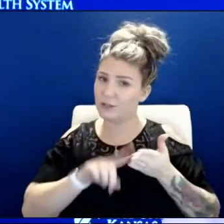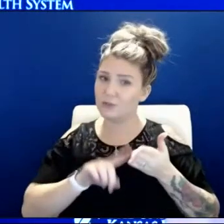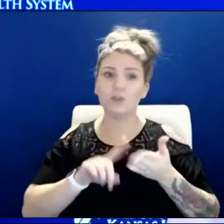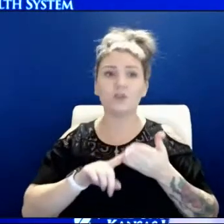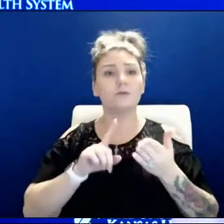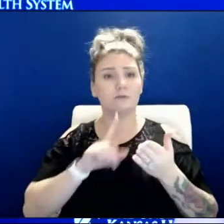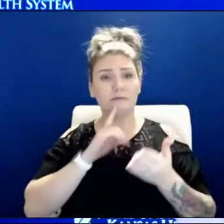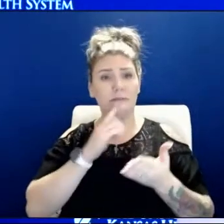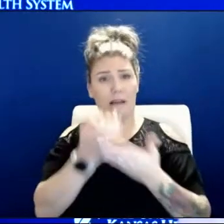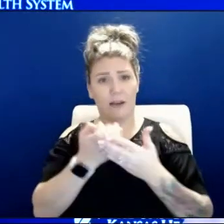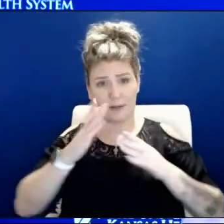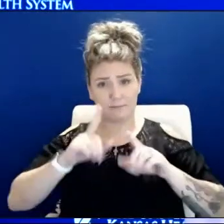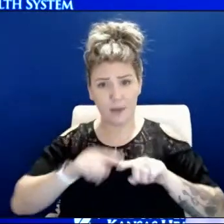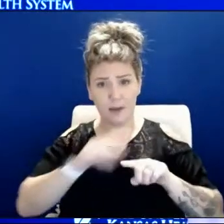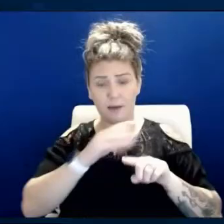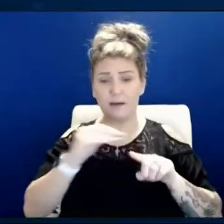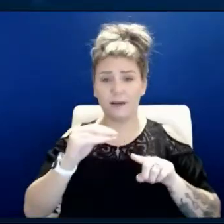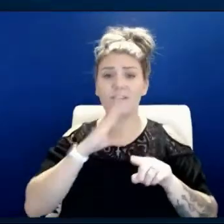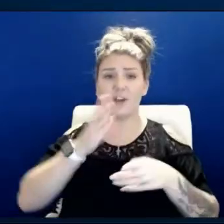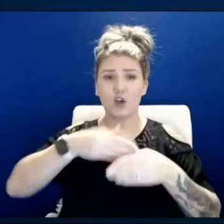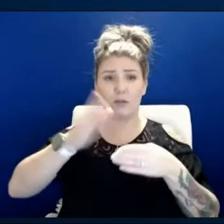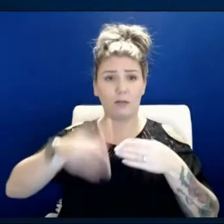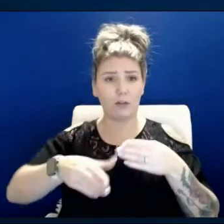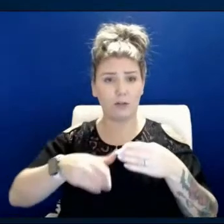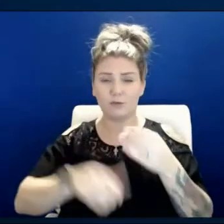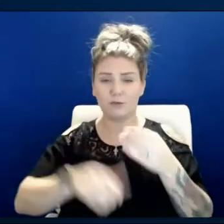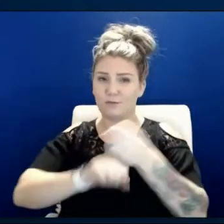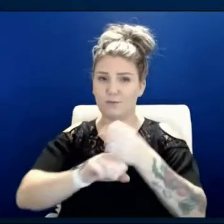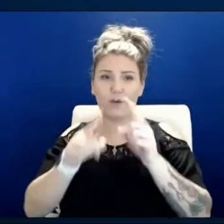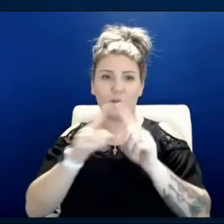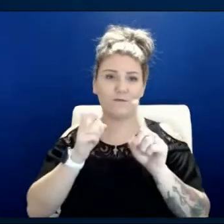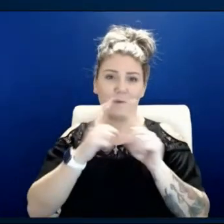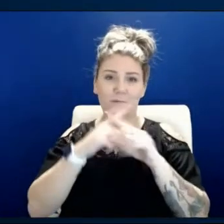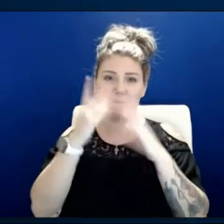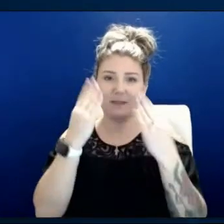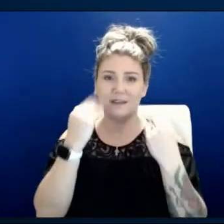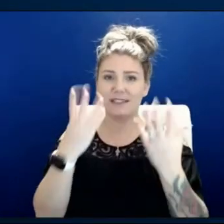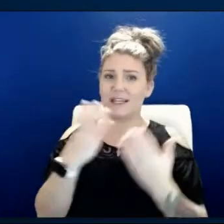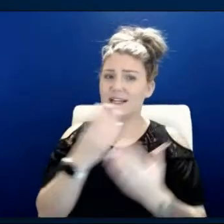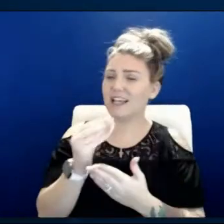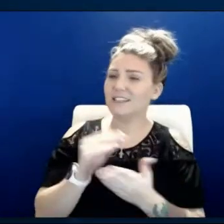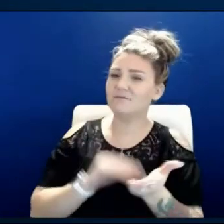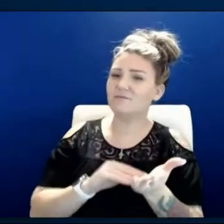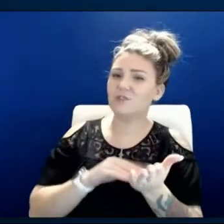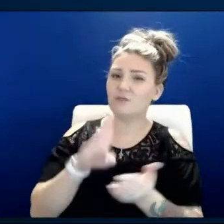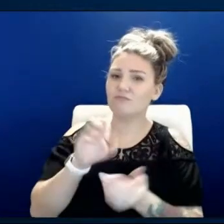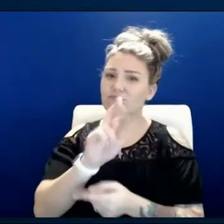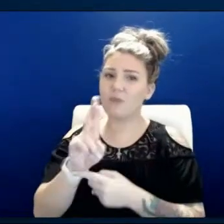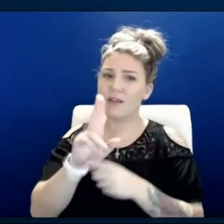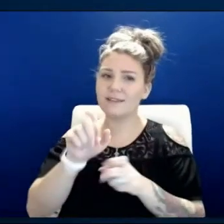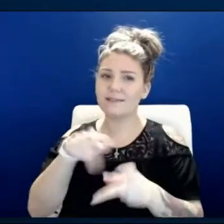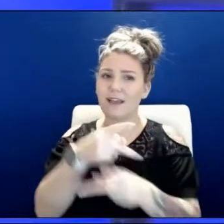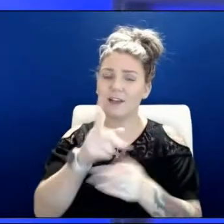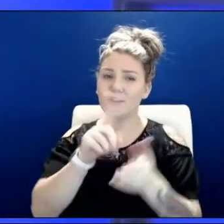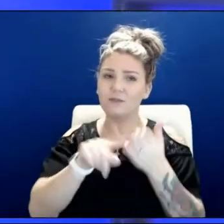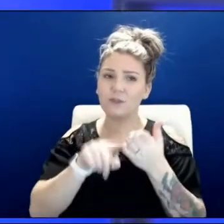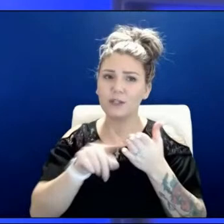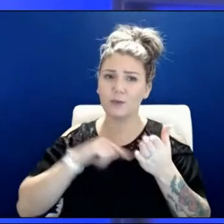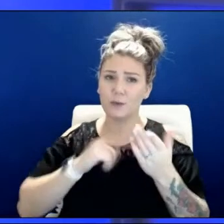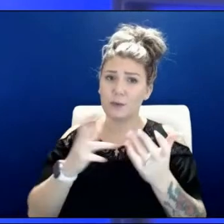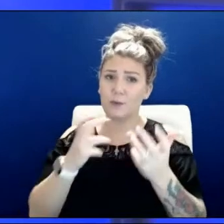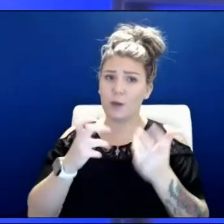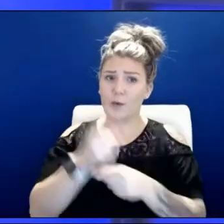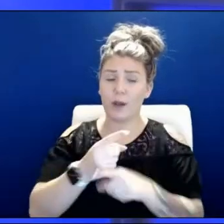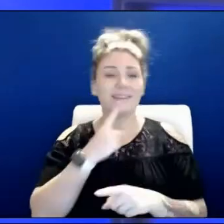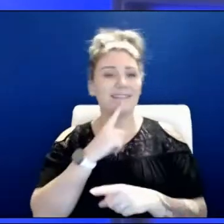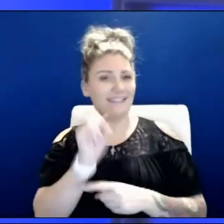really supported by that raw data. And Dr. Barr, this is the type of research I think we want to see. Yeah, I mean, this is ideal, right? It's